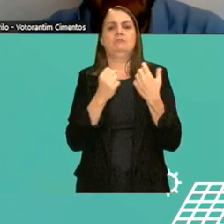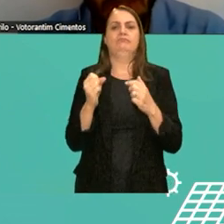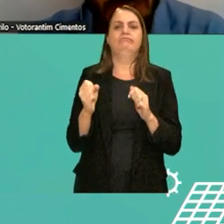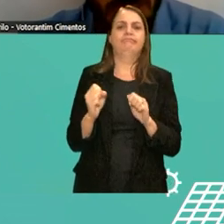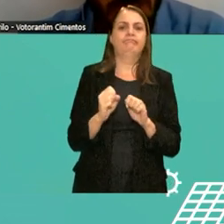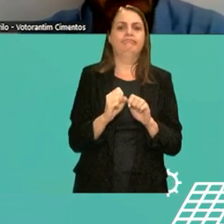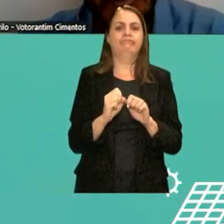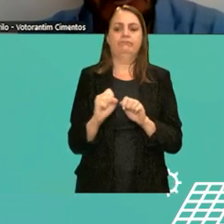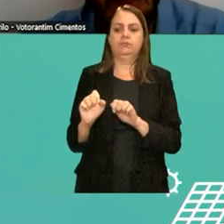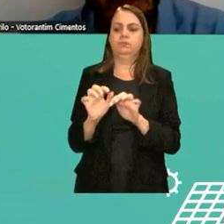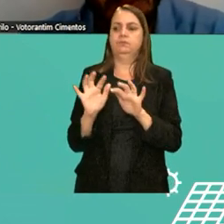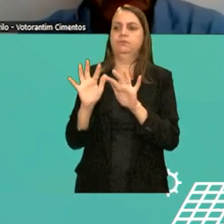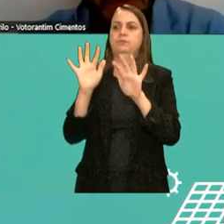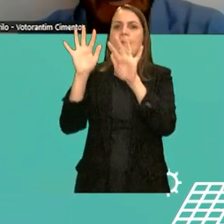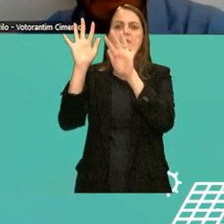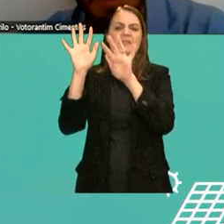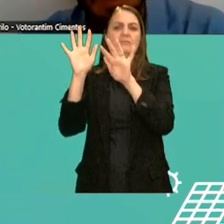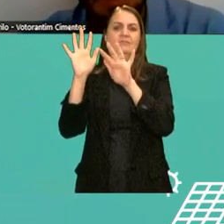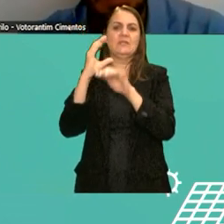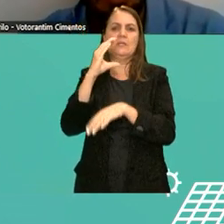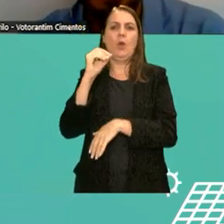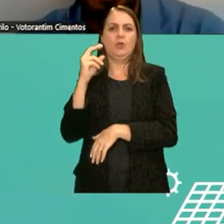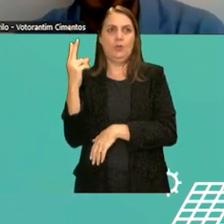our leverages